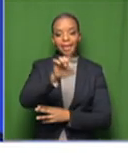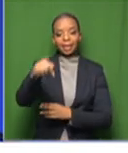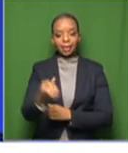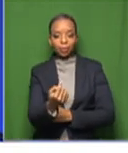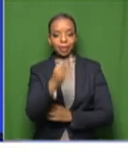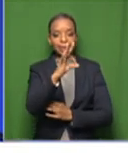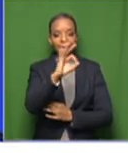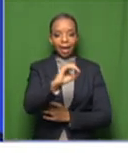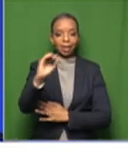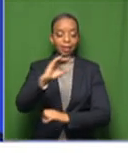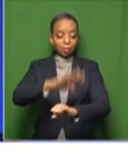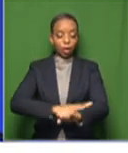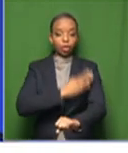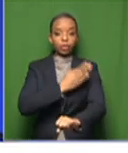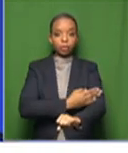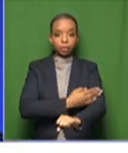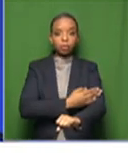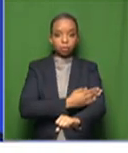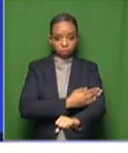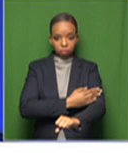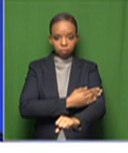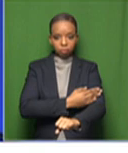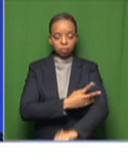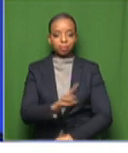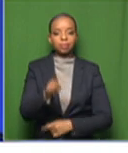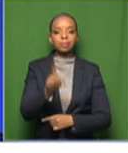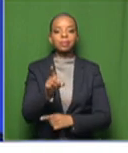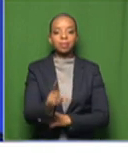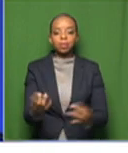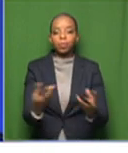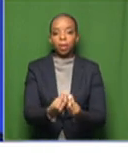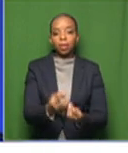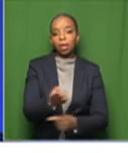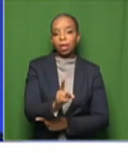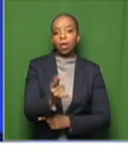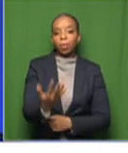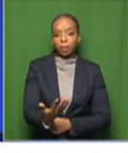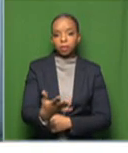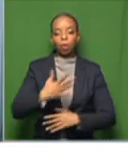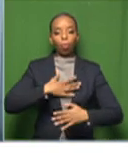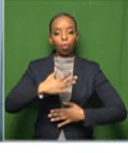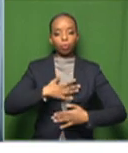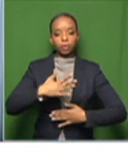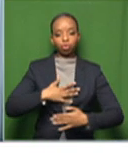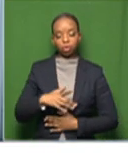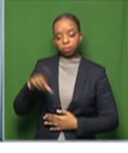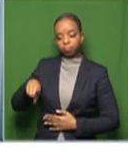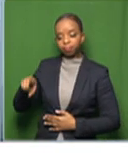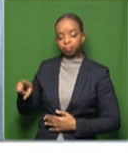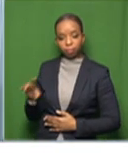3,300 beds coming along with oxygen reticulation. All of